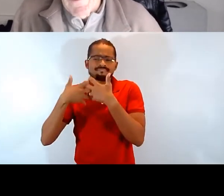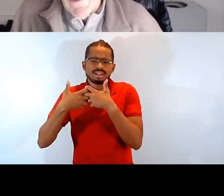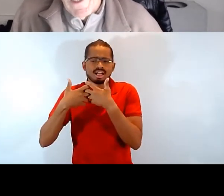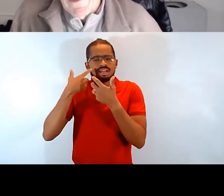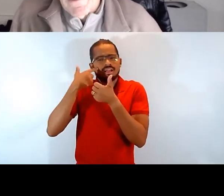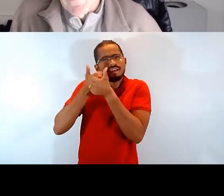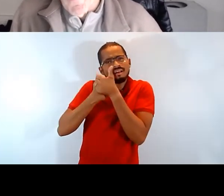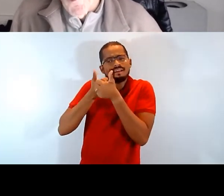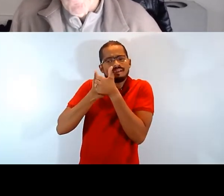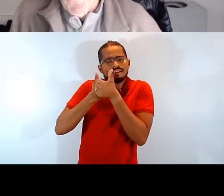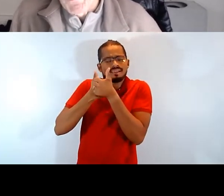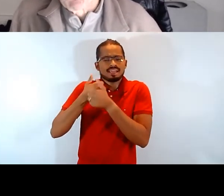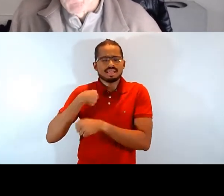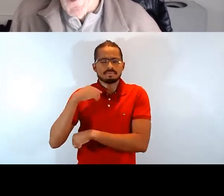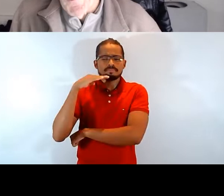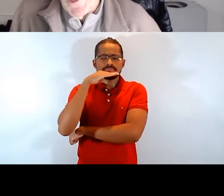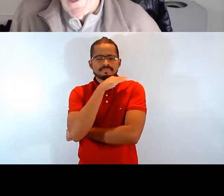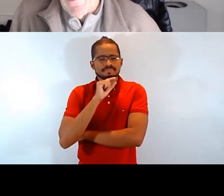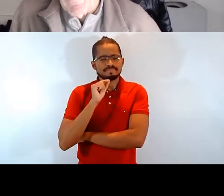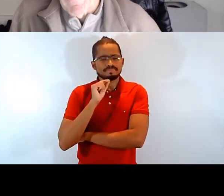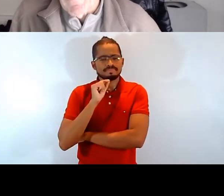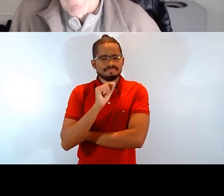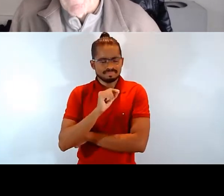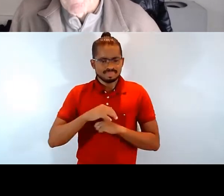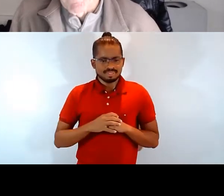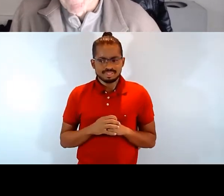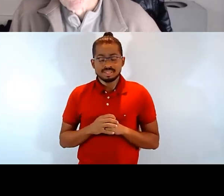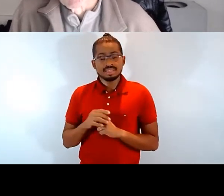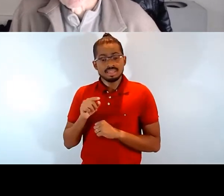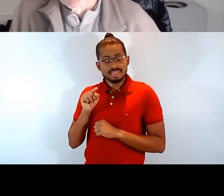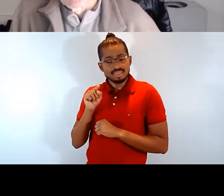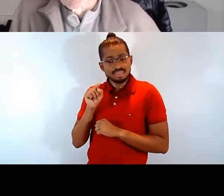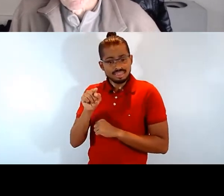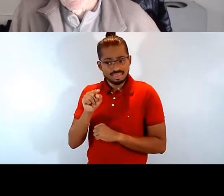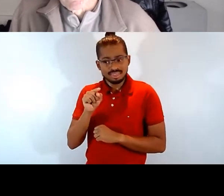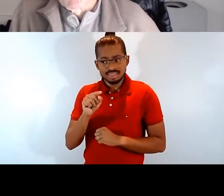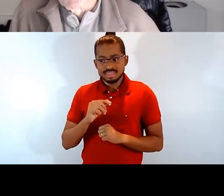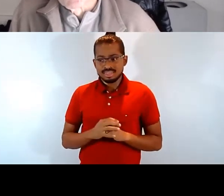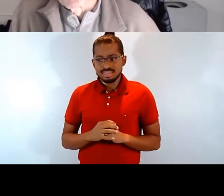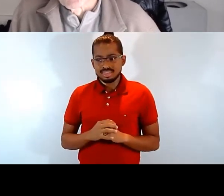I realized that all these phenomena that